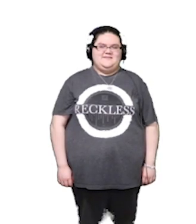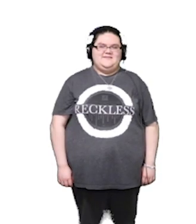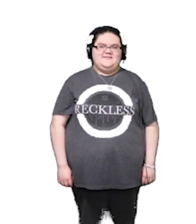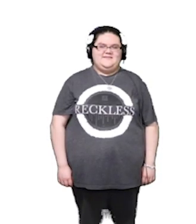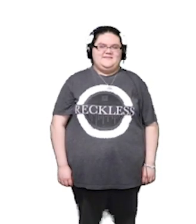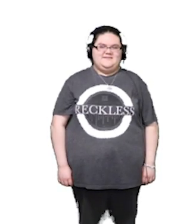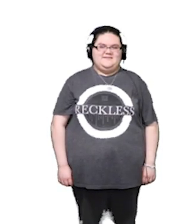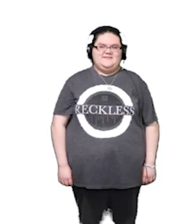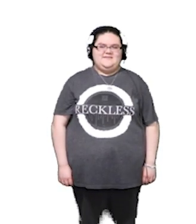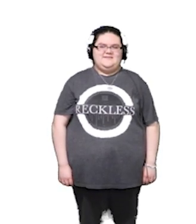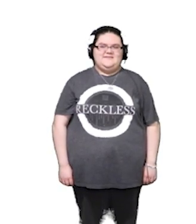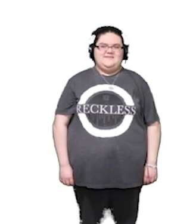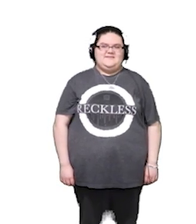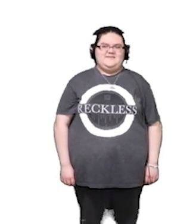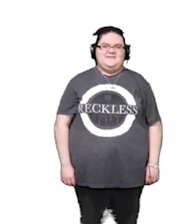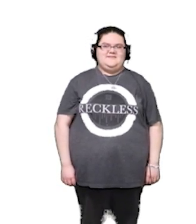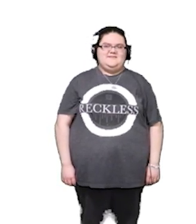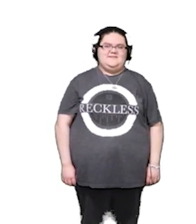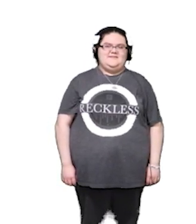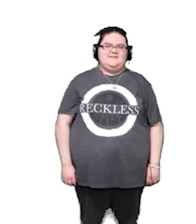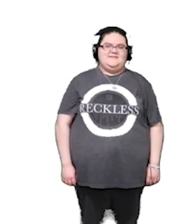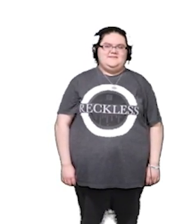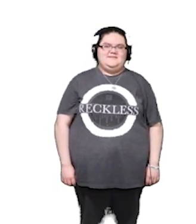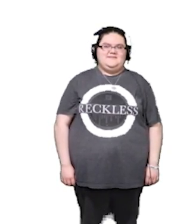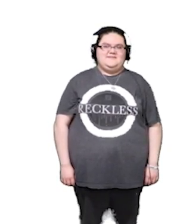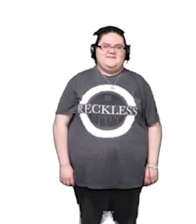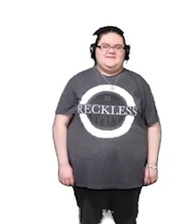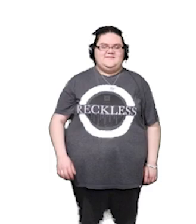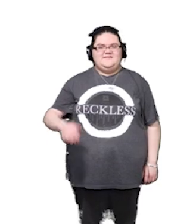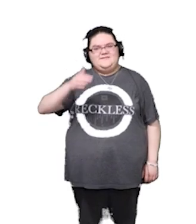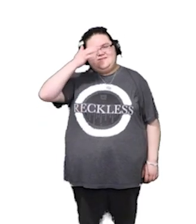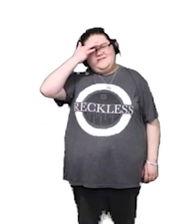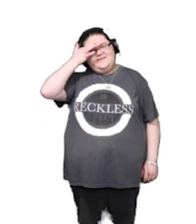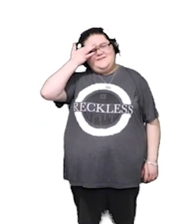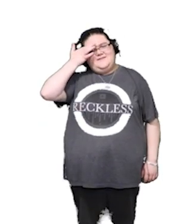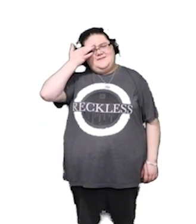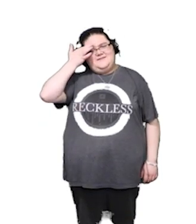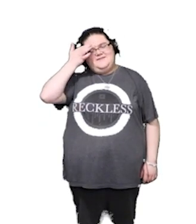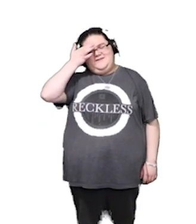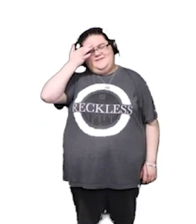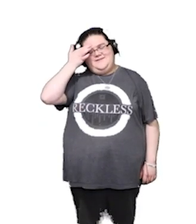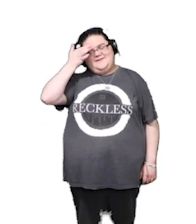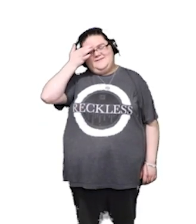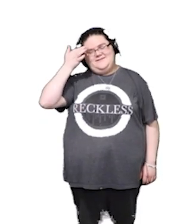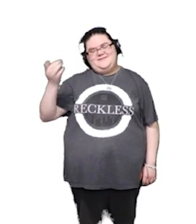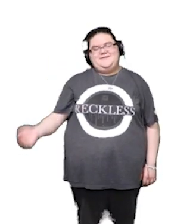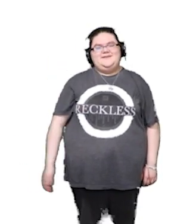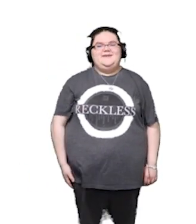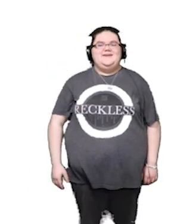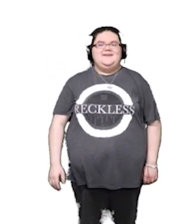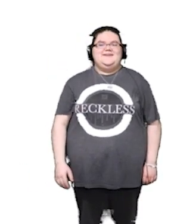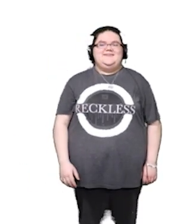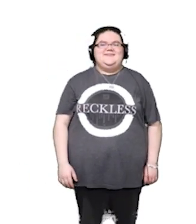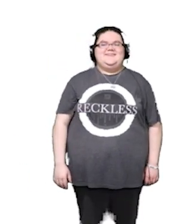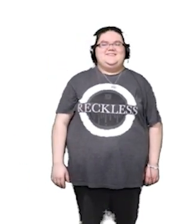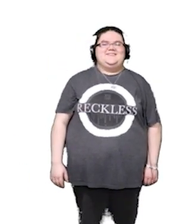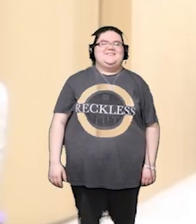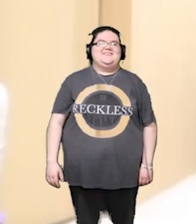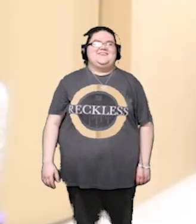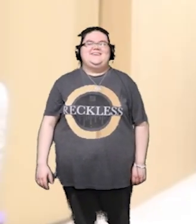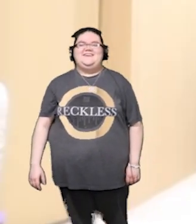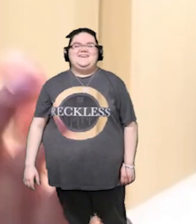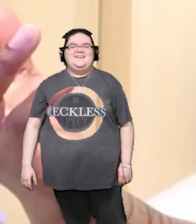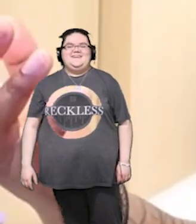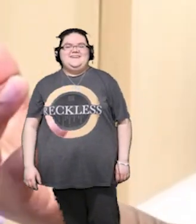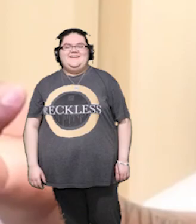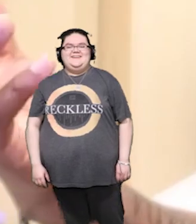Yeah. And you're turning wind. Energy into flipping electricity. Is that what they did? So you thought that it was cooling down stuff. Just,